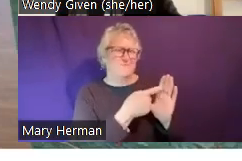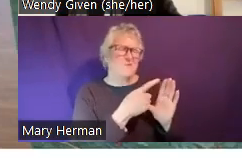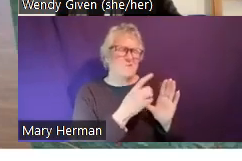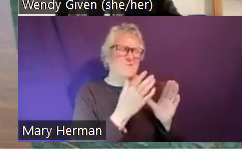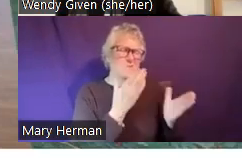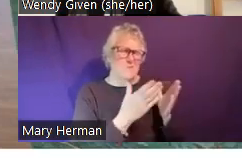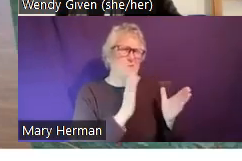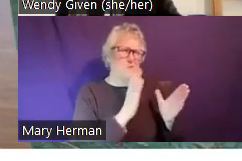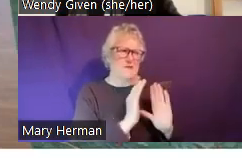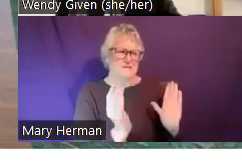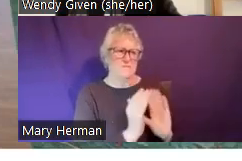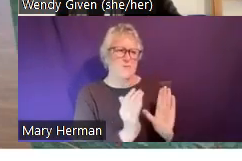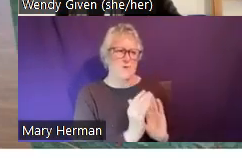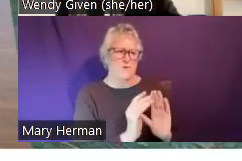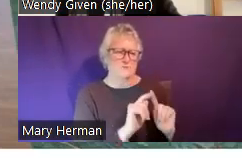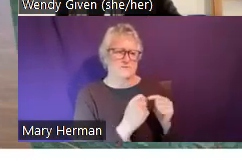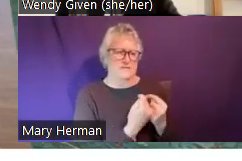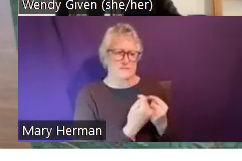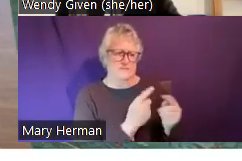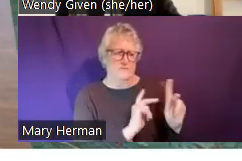of people.